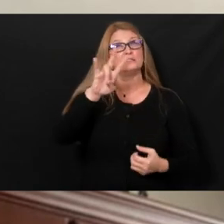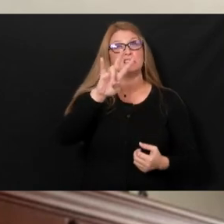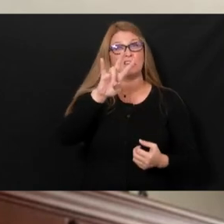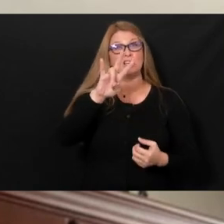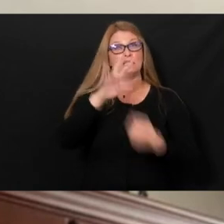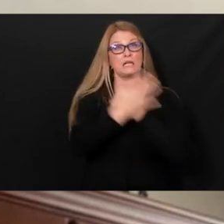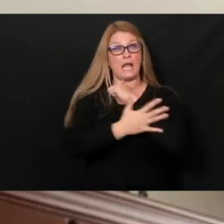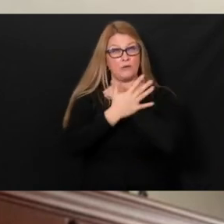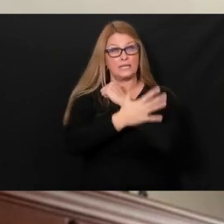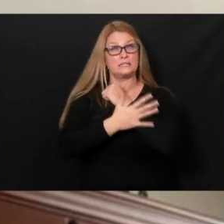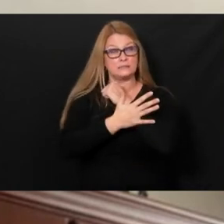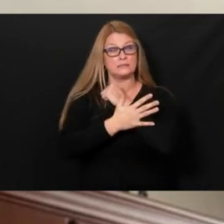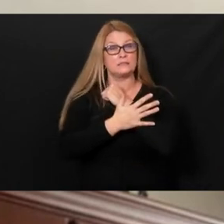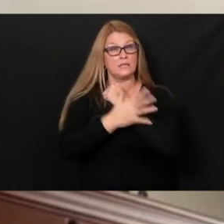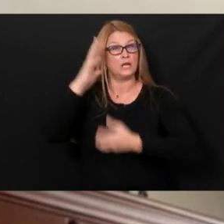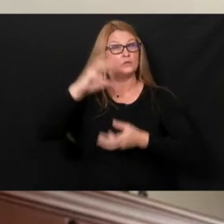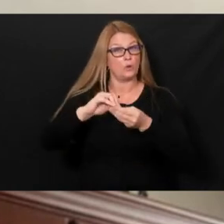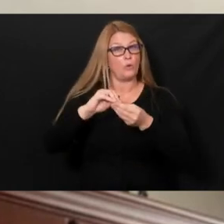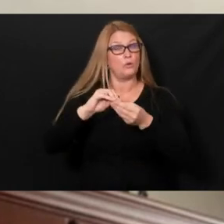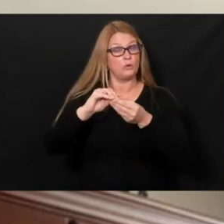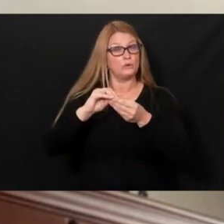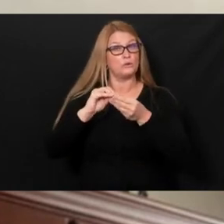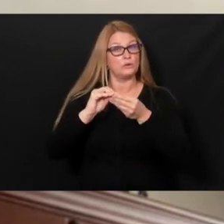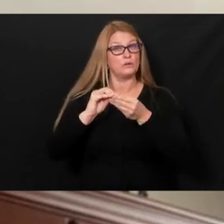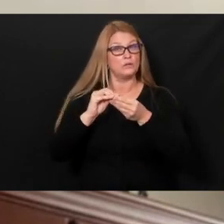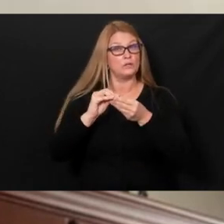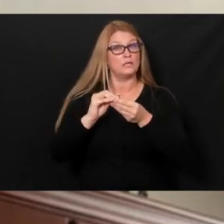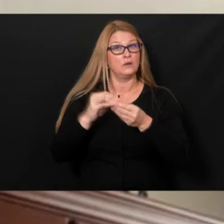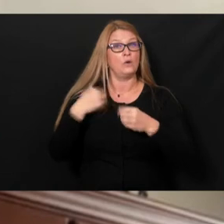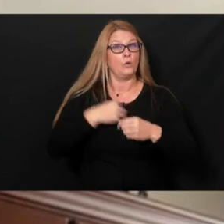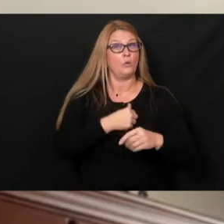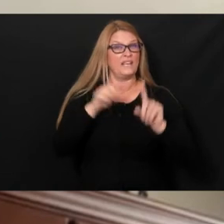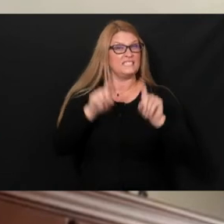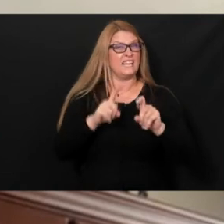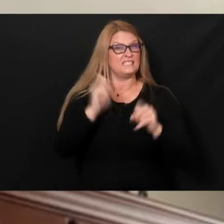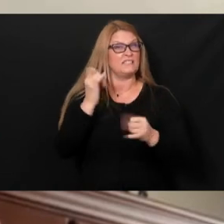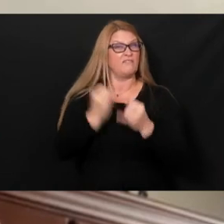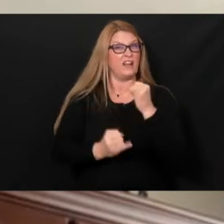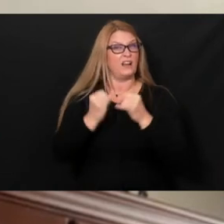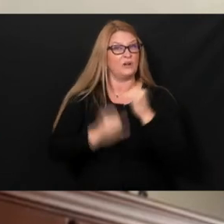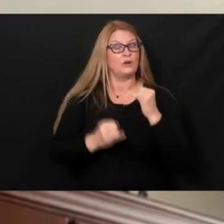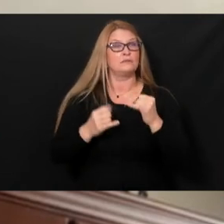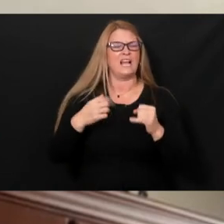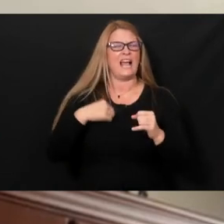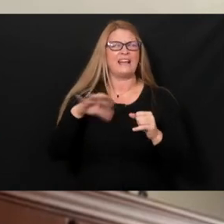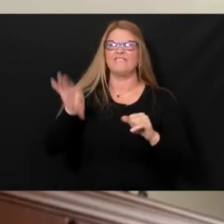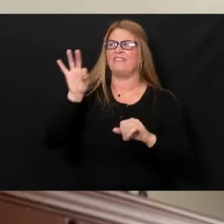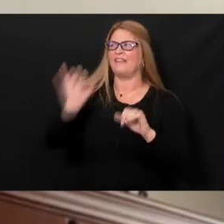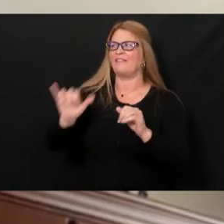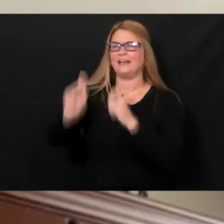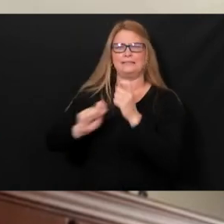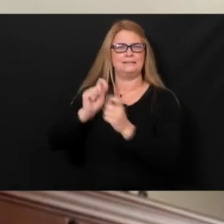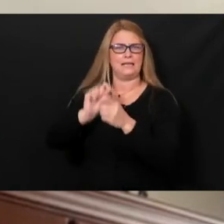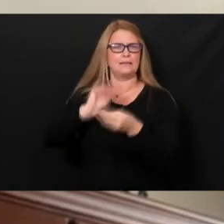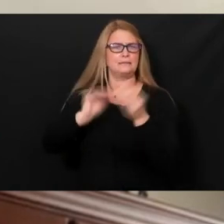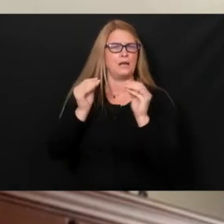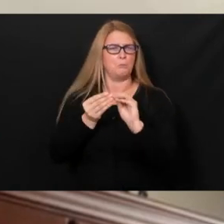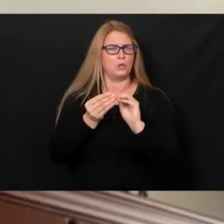we did the final test with. I can get you the exact numbers on those